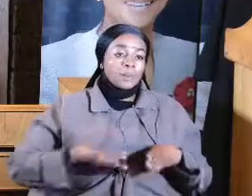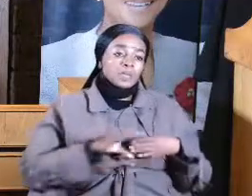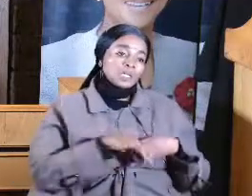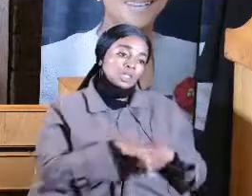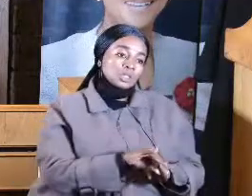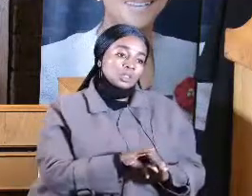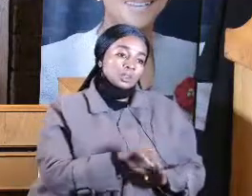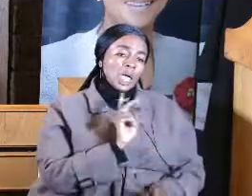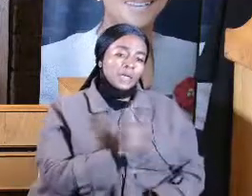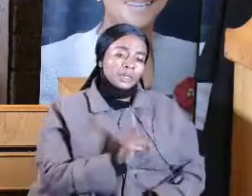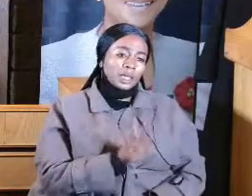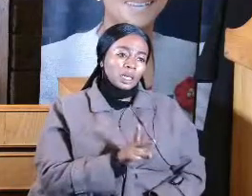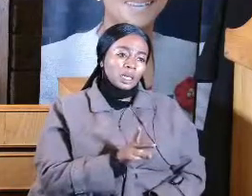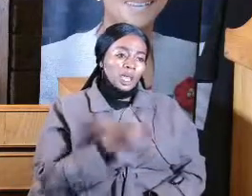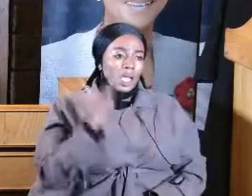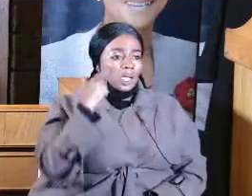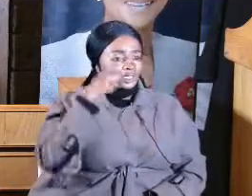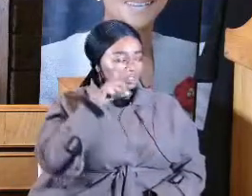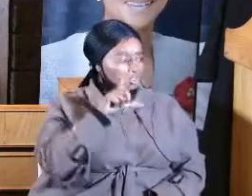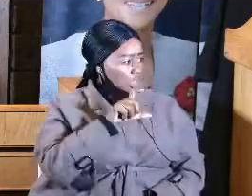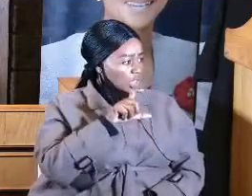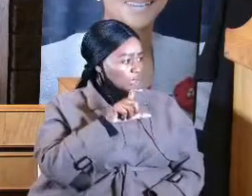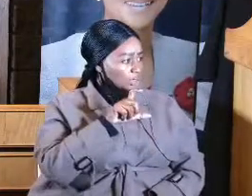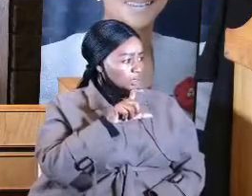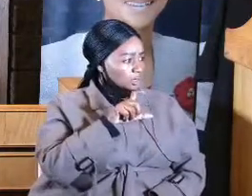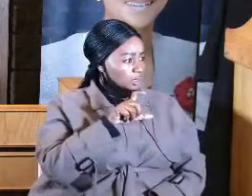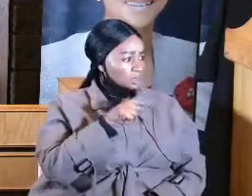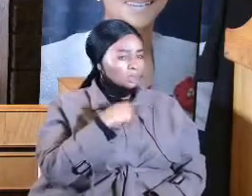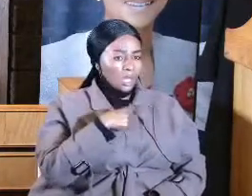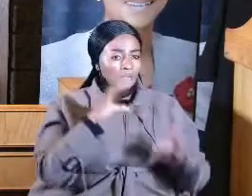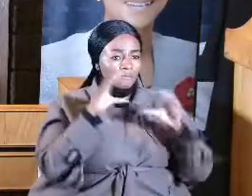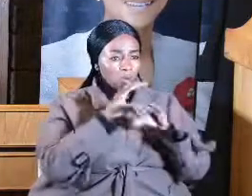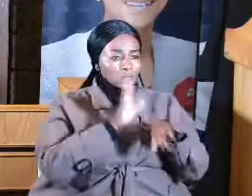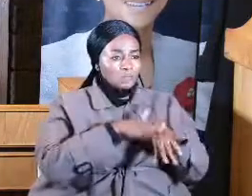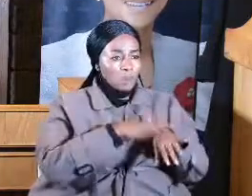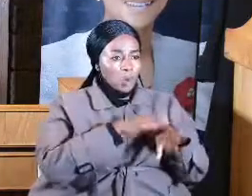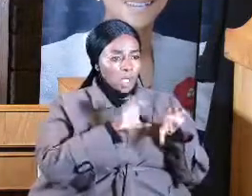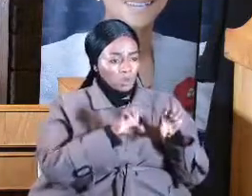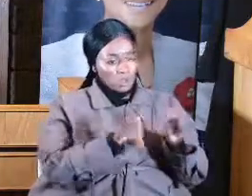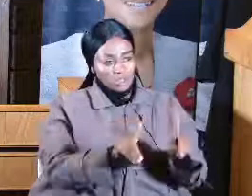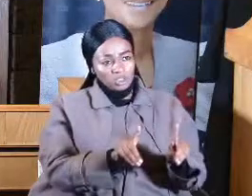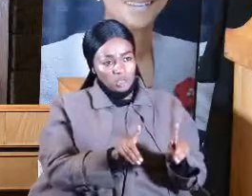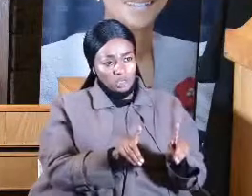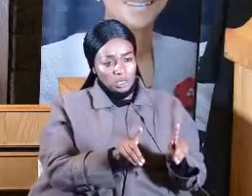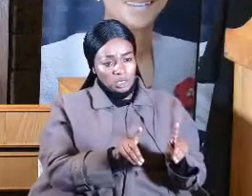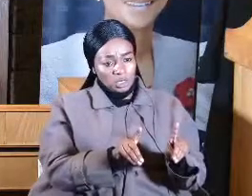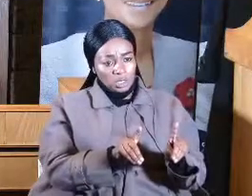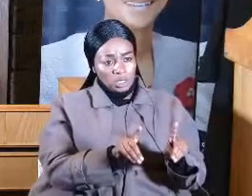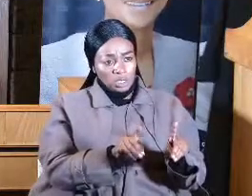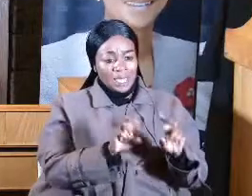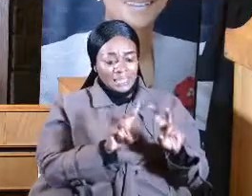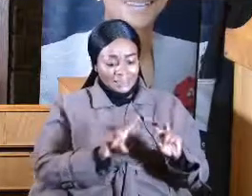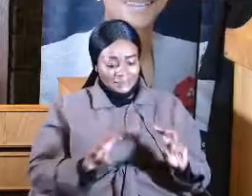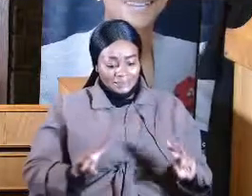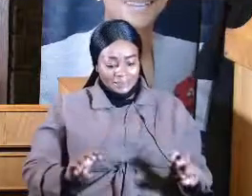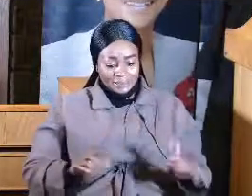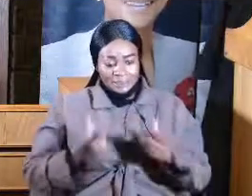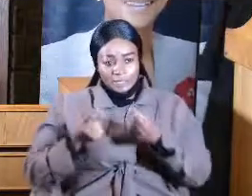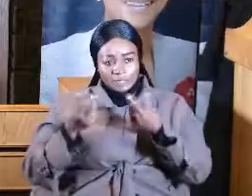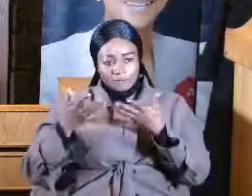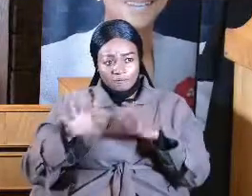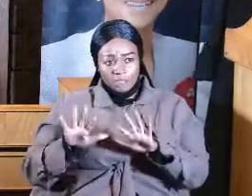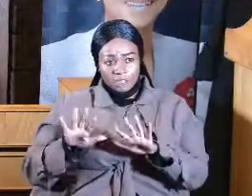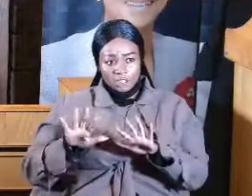also checked, because I'm a person who's dealing with education, I checked in terms of the research that was done by